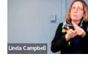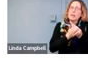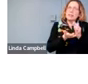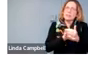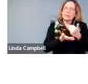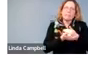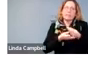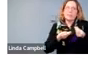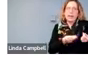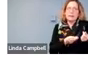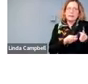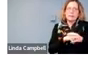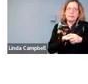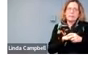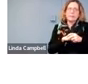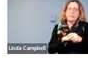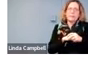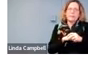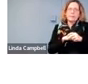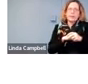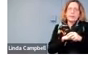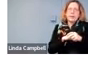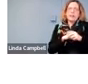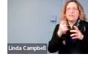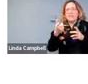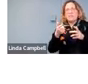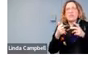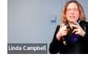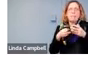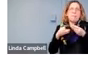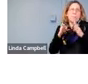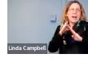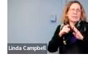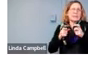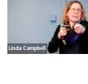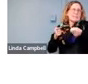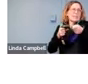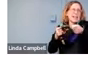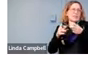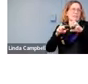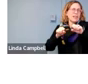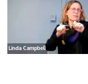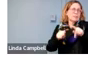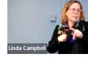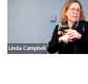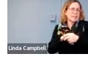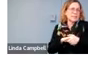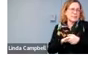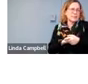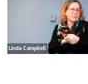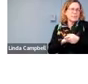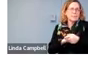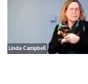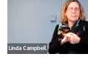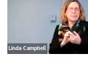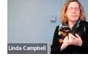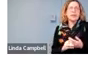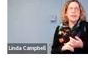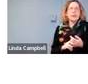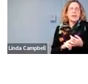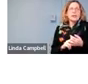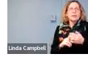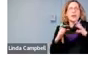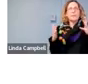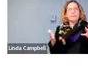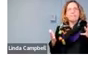And the Conservation Authority in Ontario does not have a large budget to spend. And so basically, they're managing invasive species with their